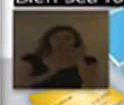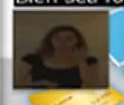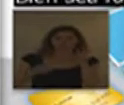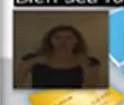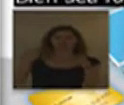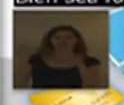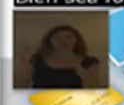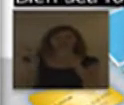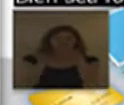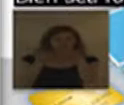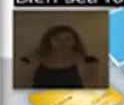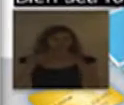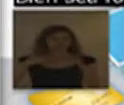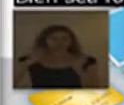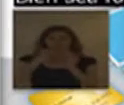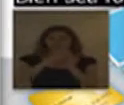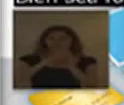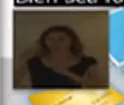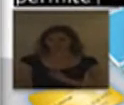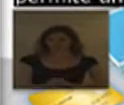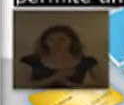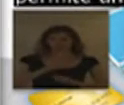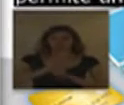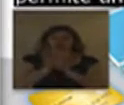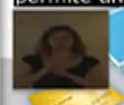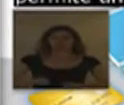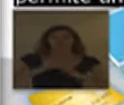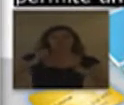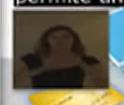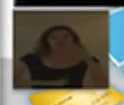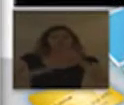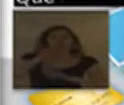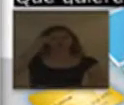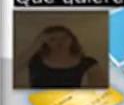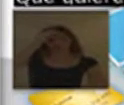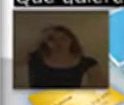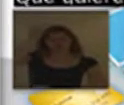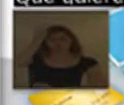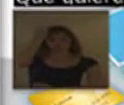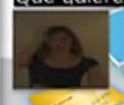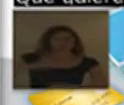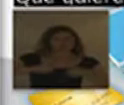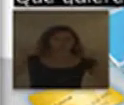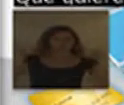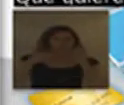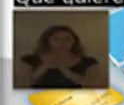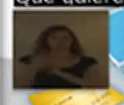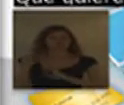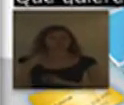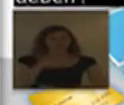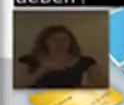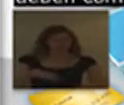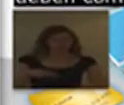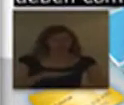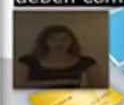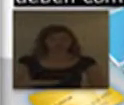semantics and so on, and many barriers. So children have to start using language at